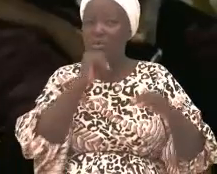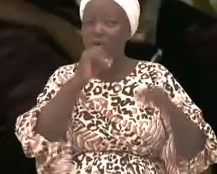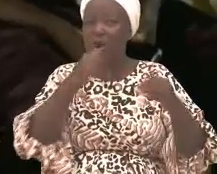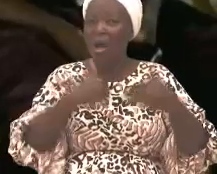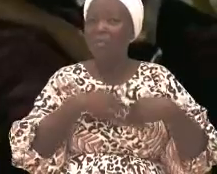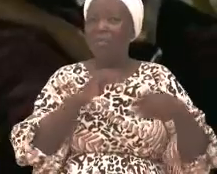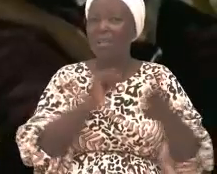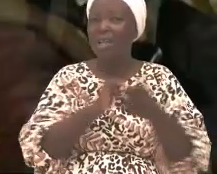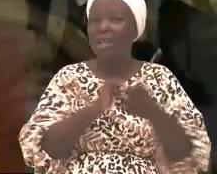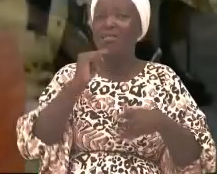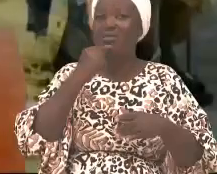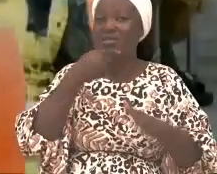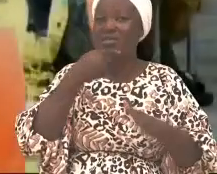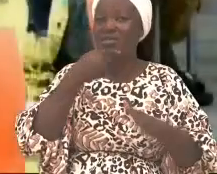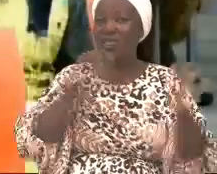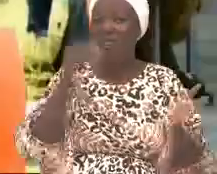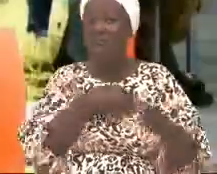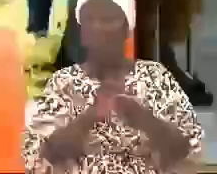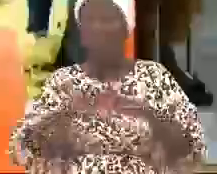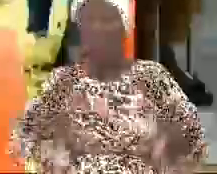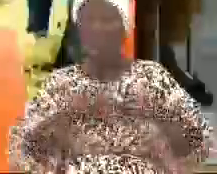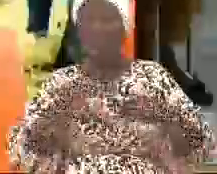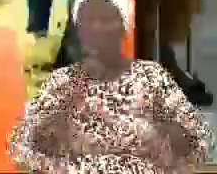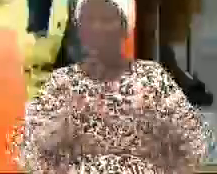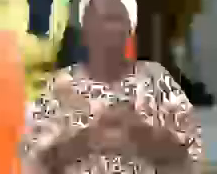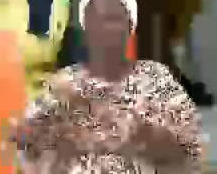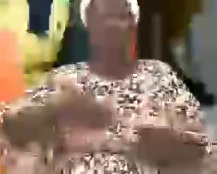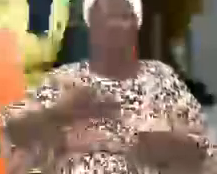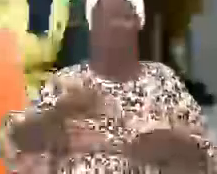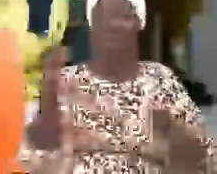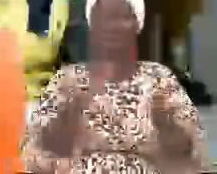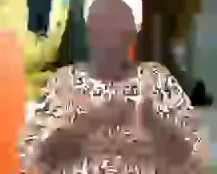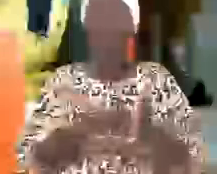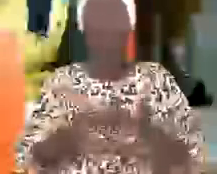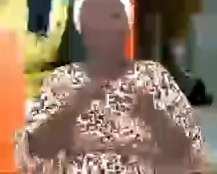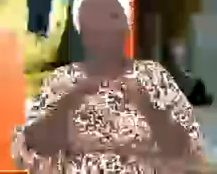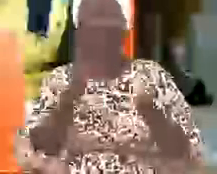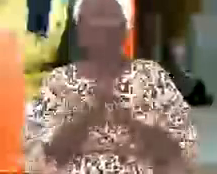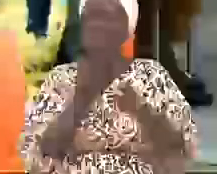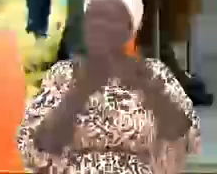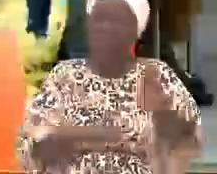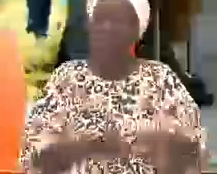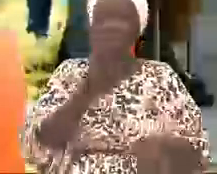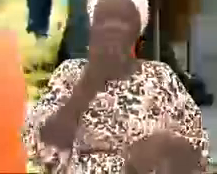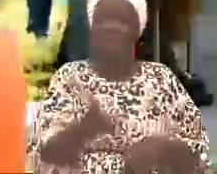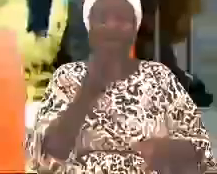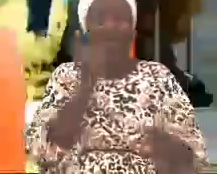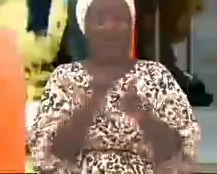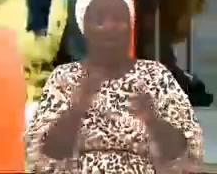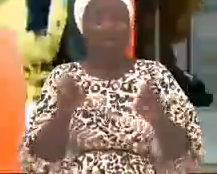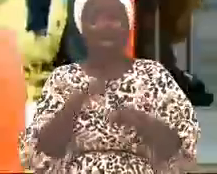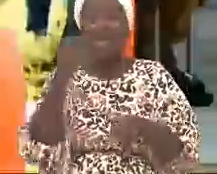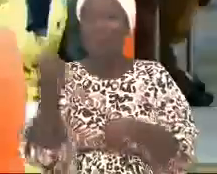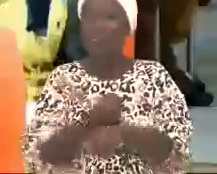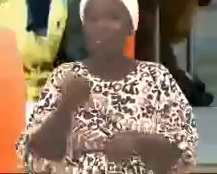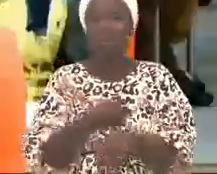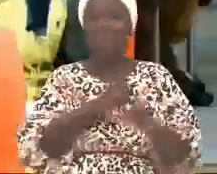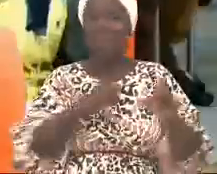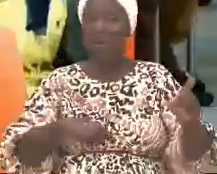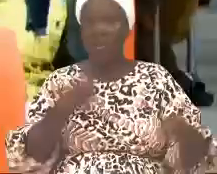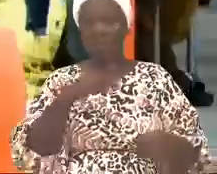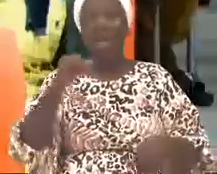not having the push again, and it just dead there like a stone, the Lord said,